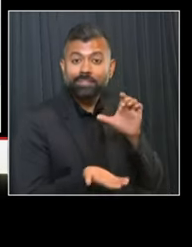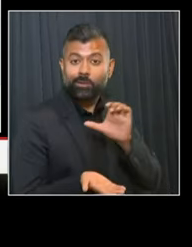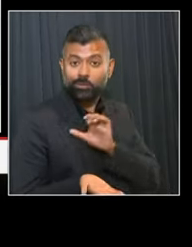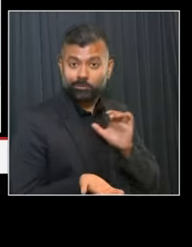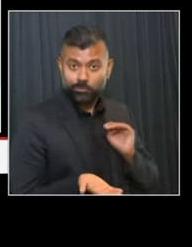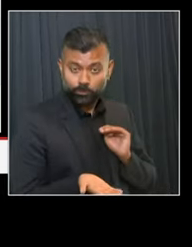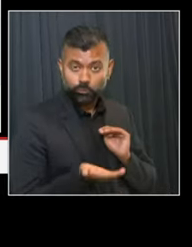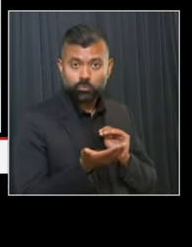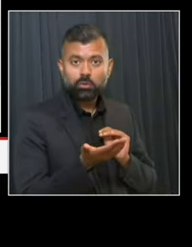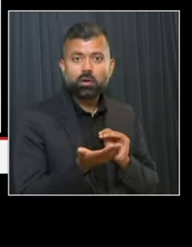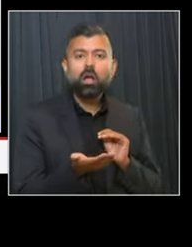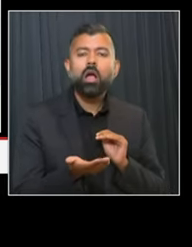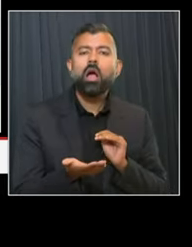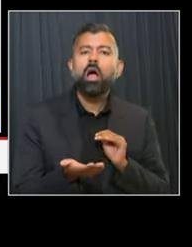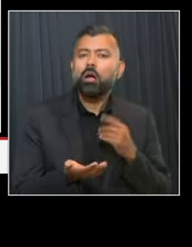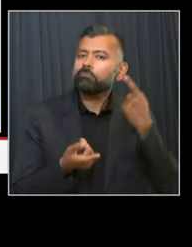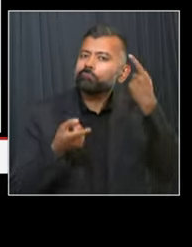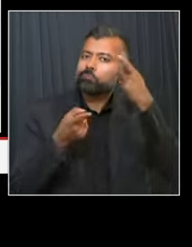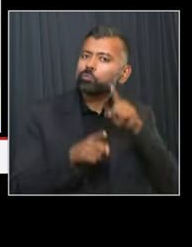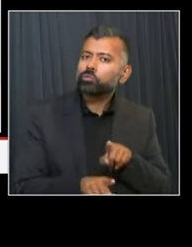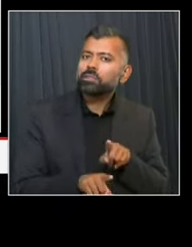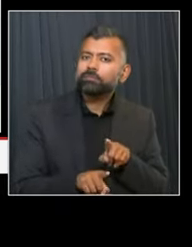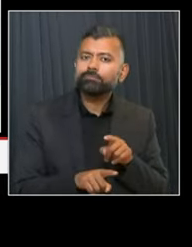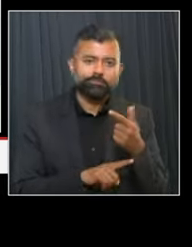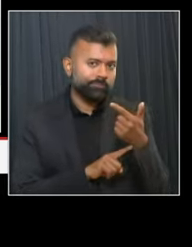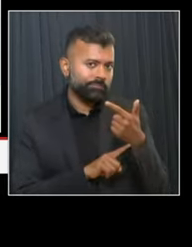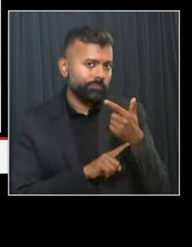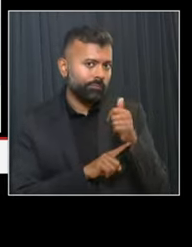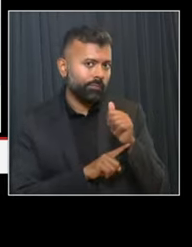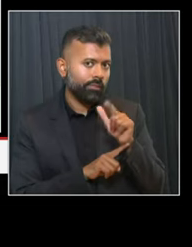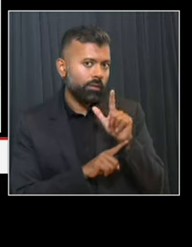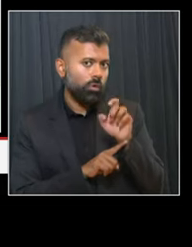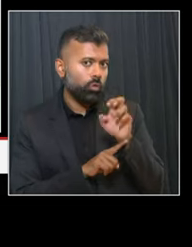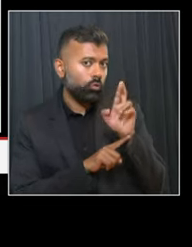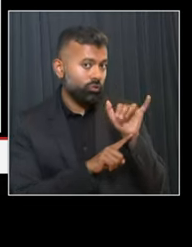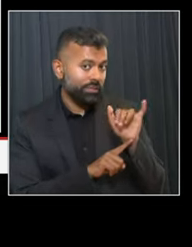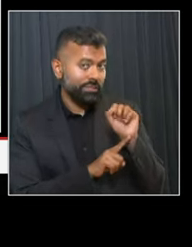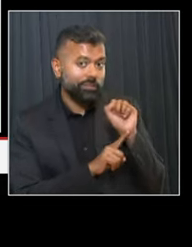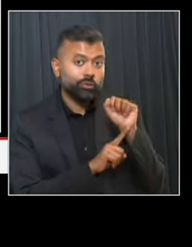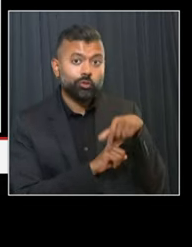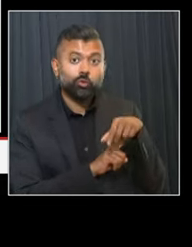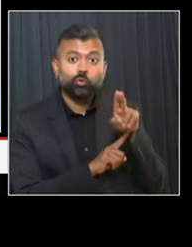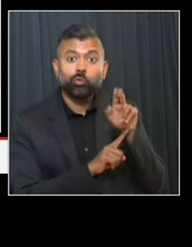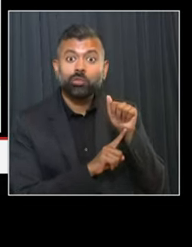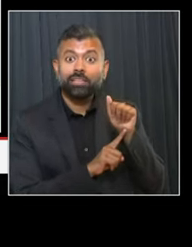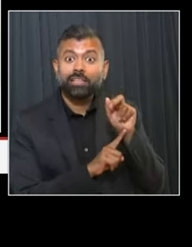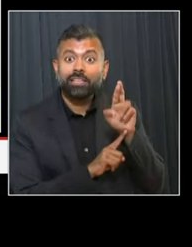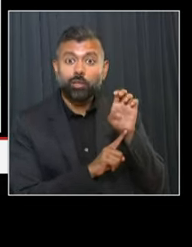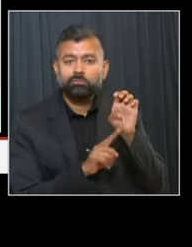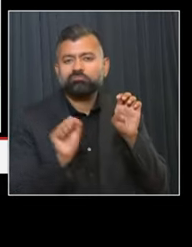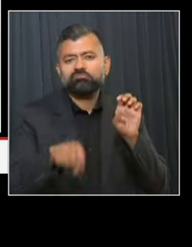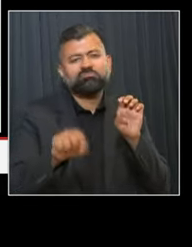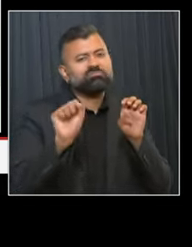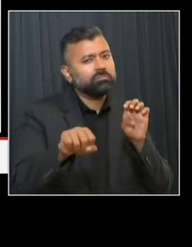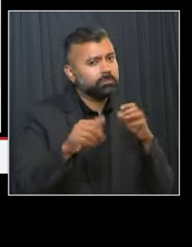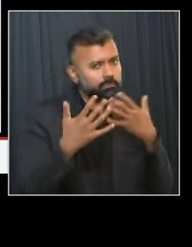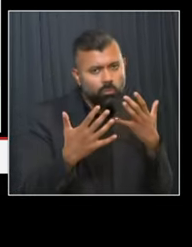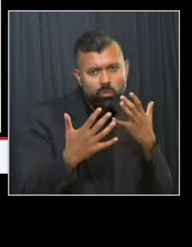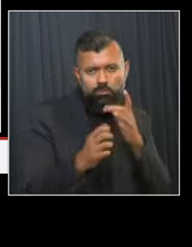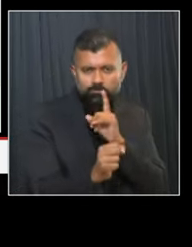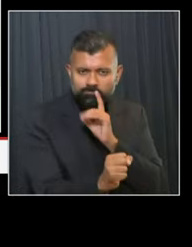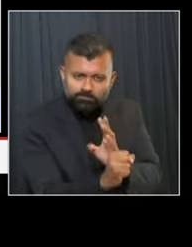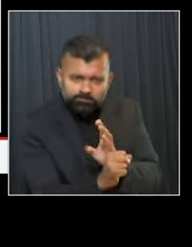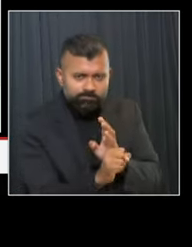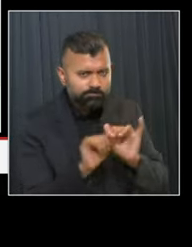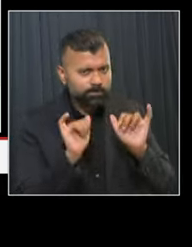Gallery Square. It would be keeping faith with the commitments we made to the Gallery Place